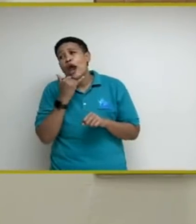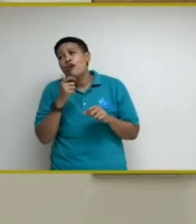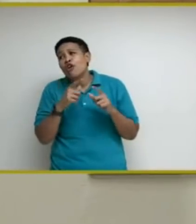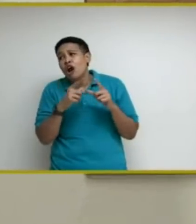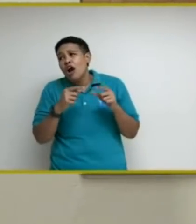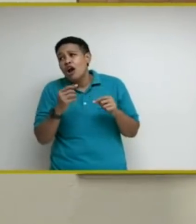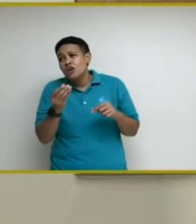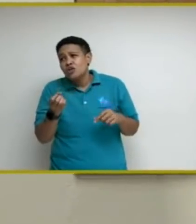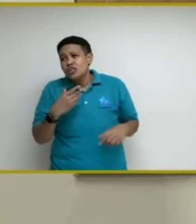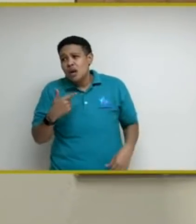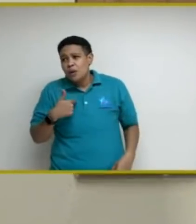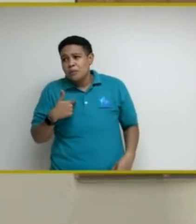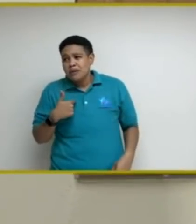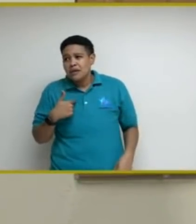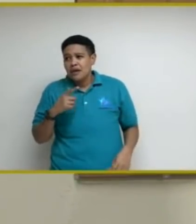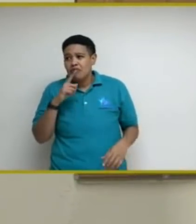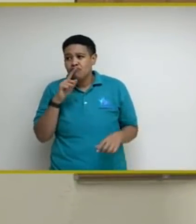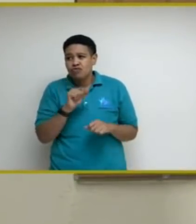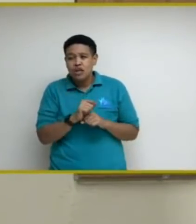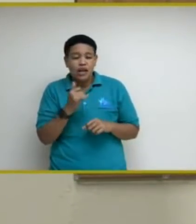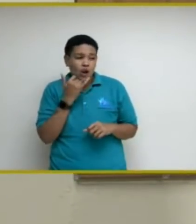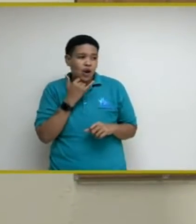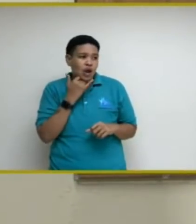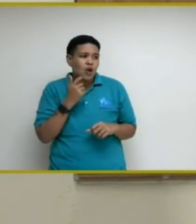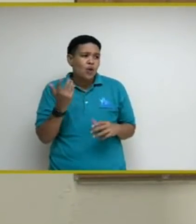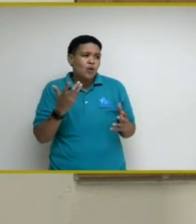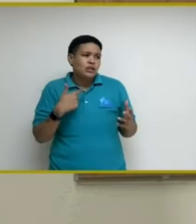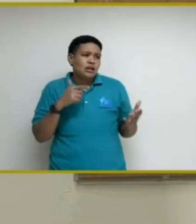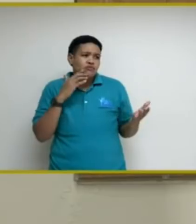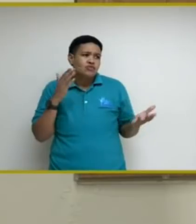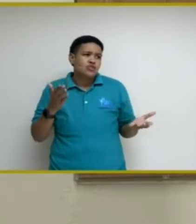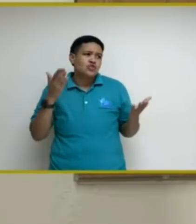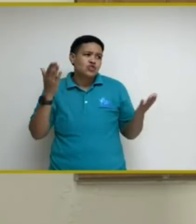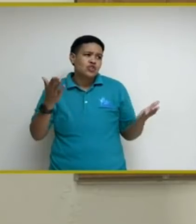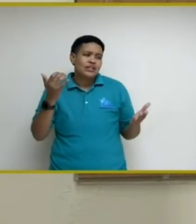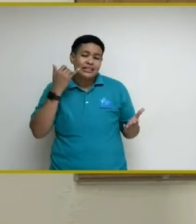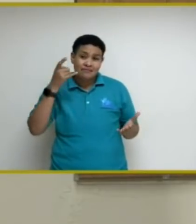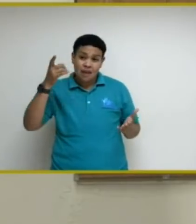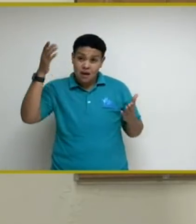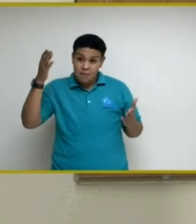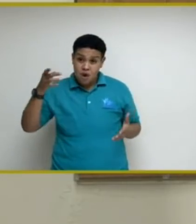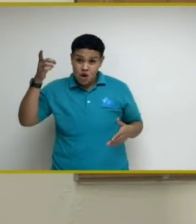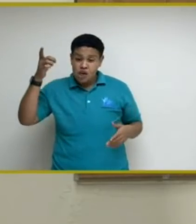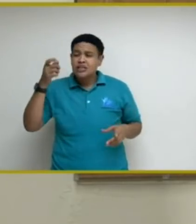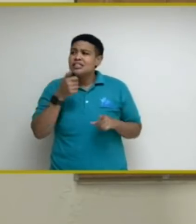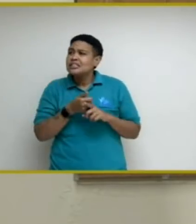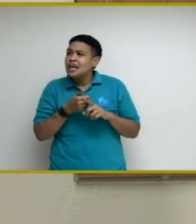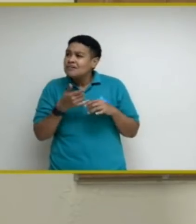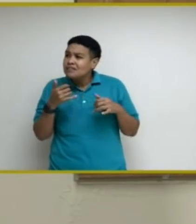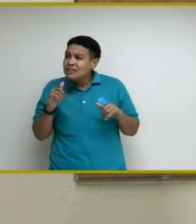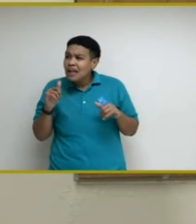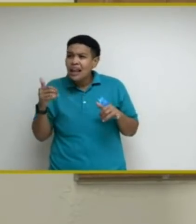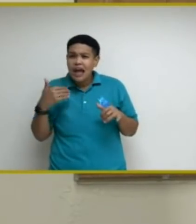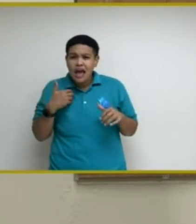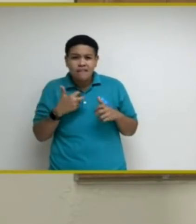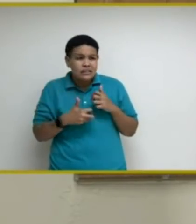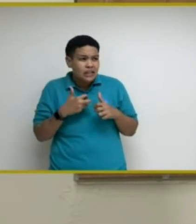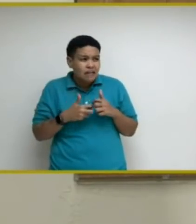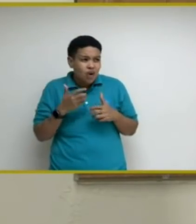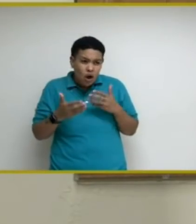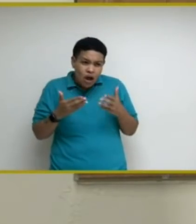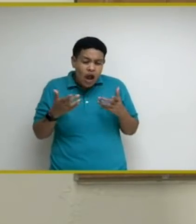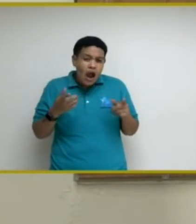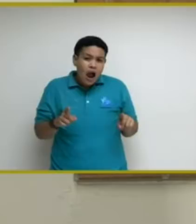shared with me. And what I would suggest is that if that person is still having